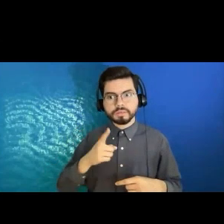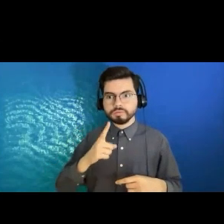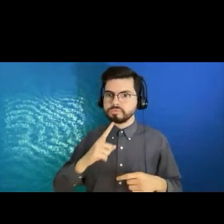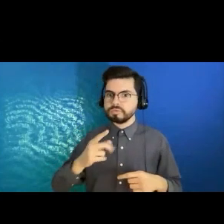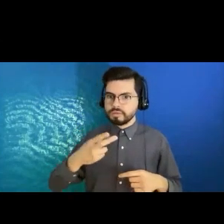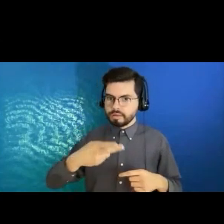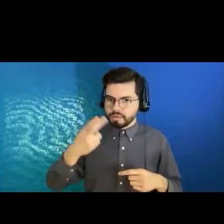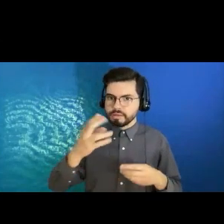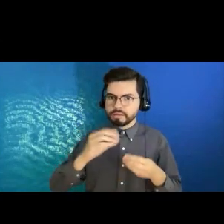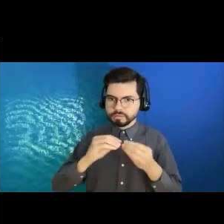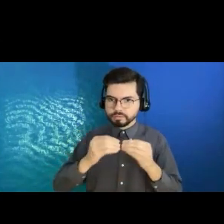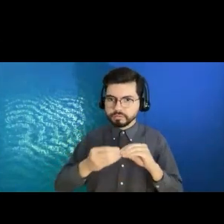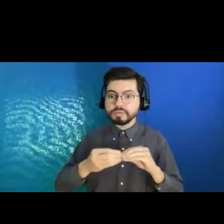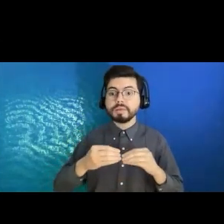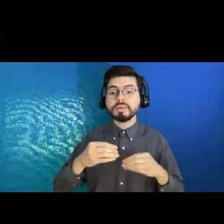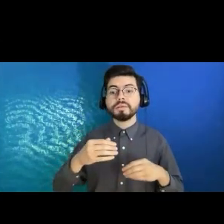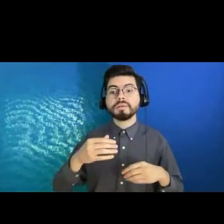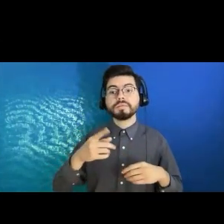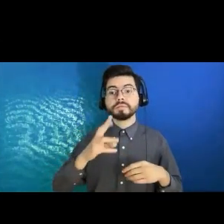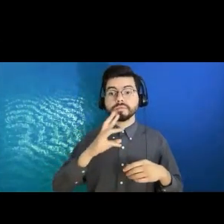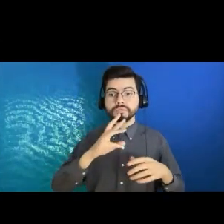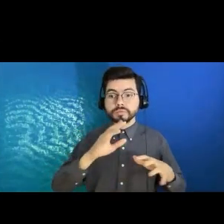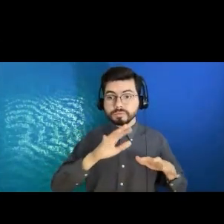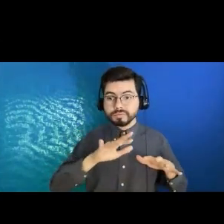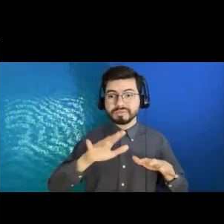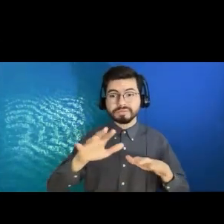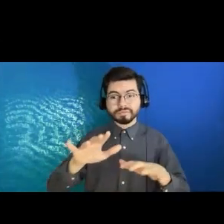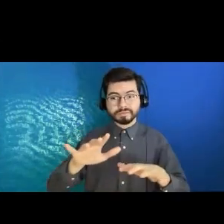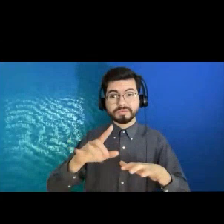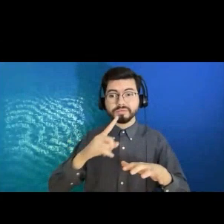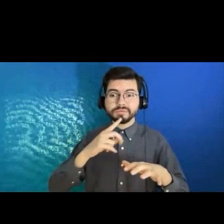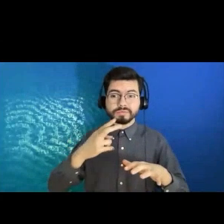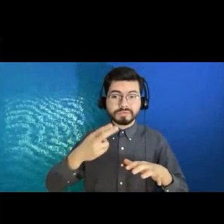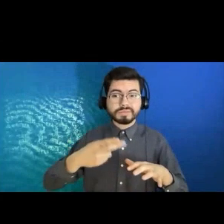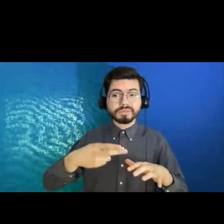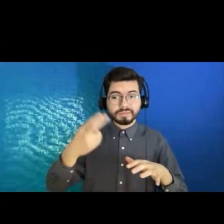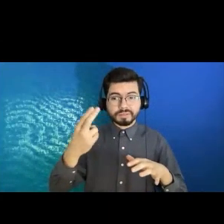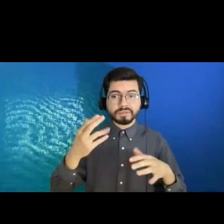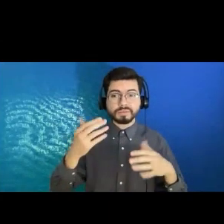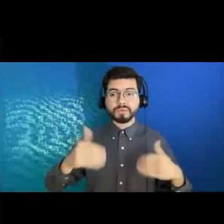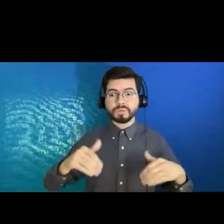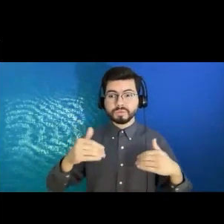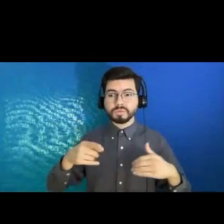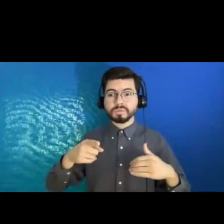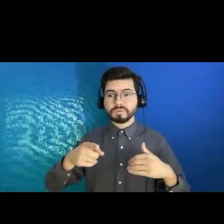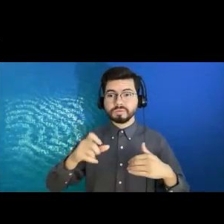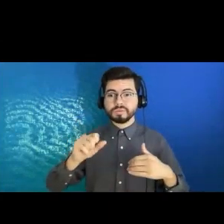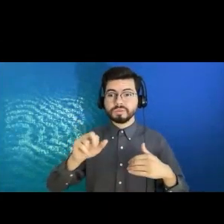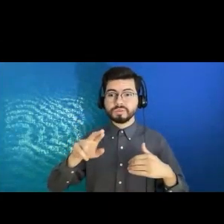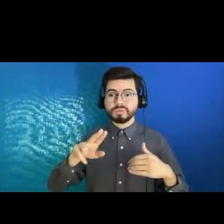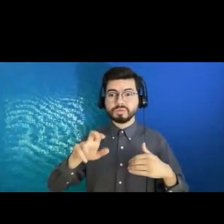rivers are right up there with one of the main sources of bison calf